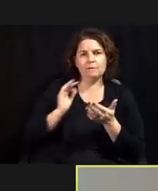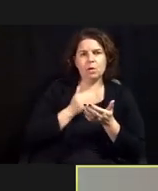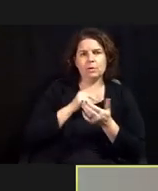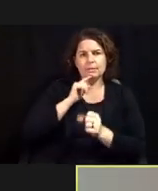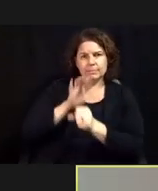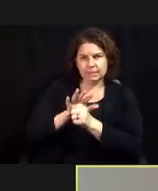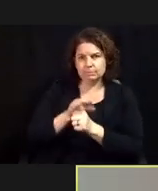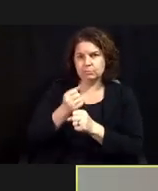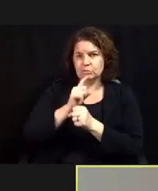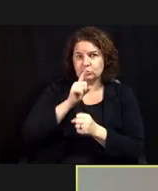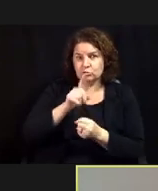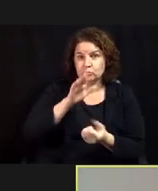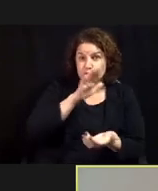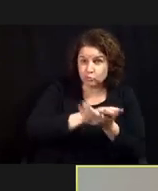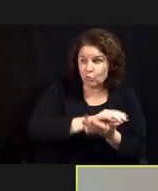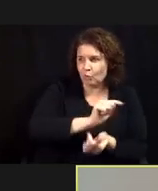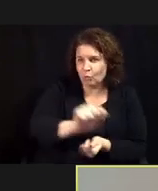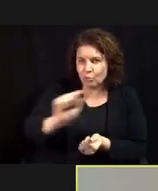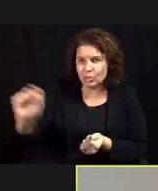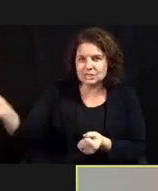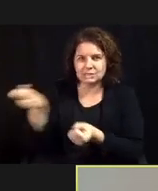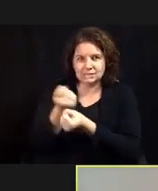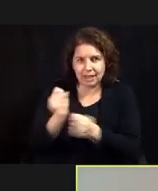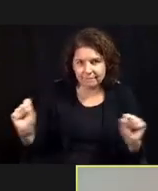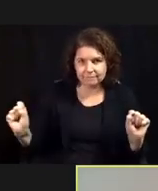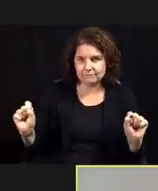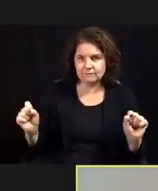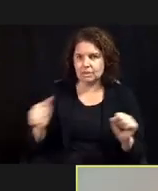into the classrooms as soon as we're able to.